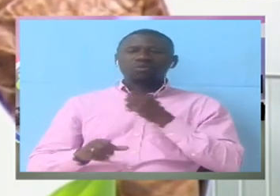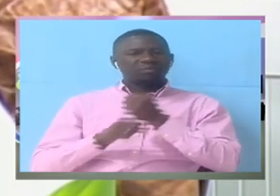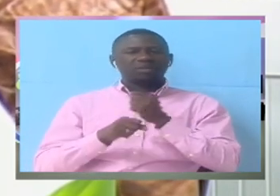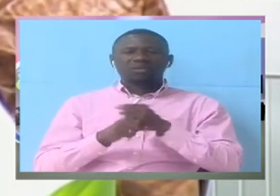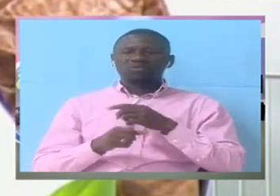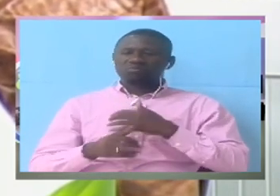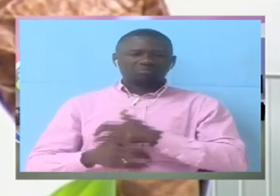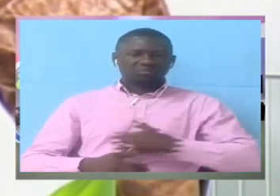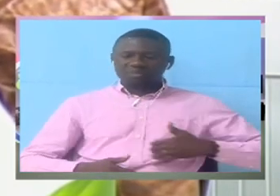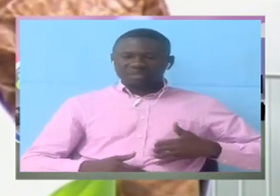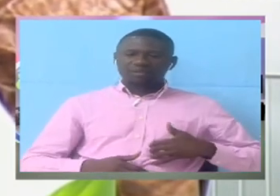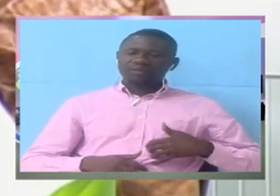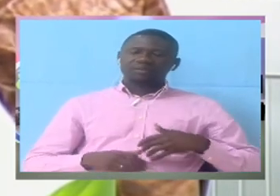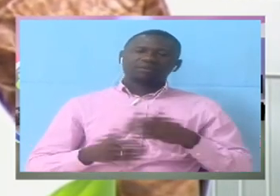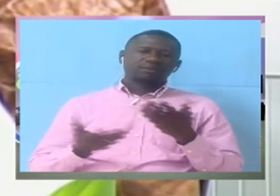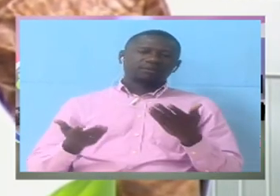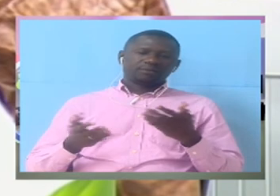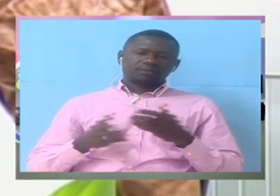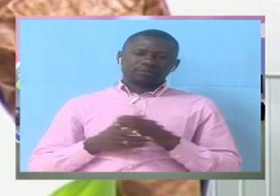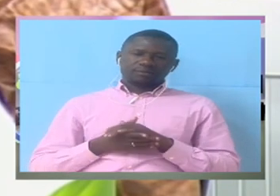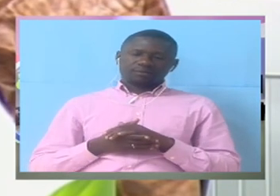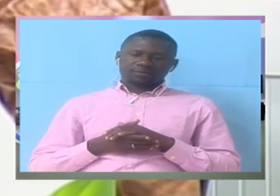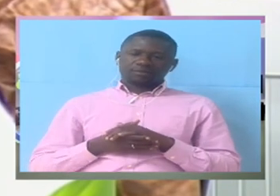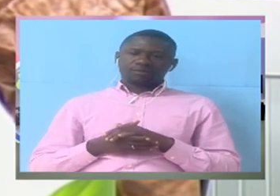That doesn't mean that you should be enemies.